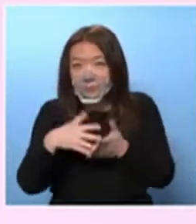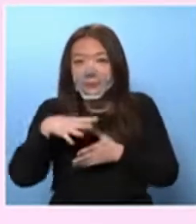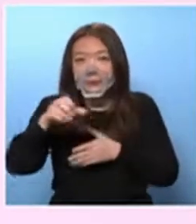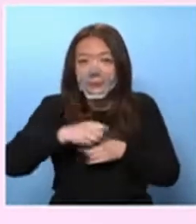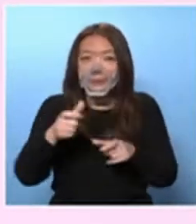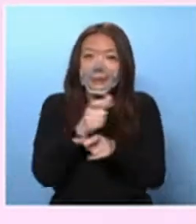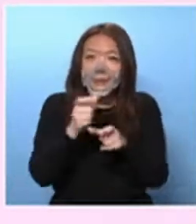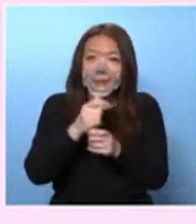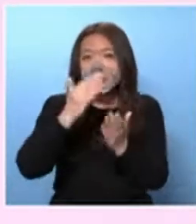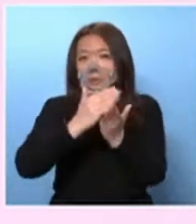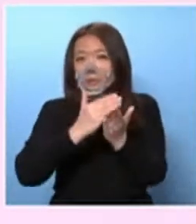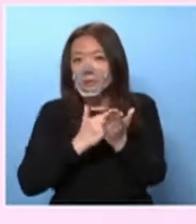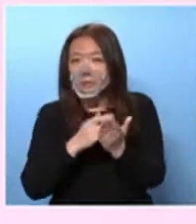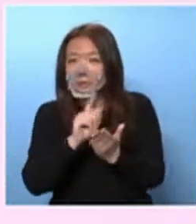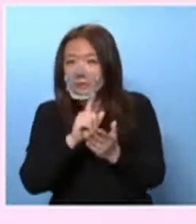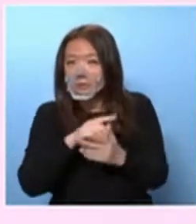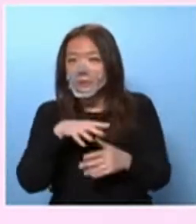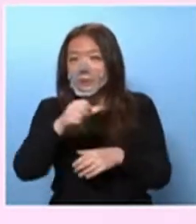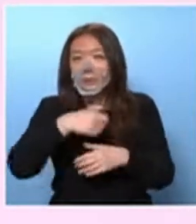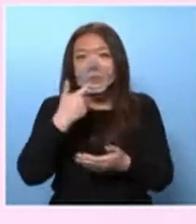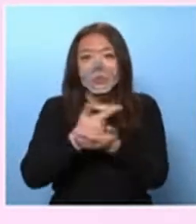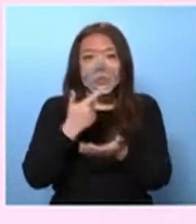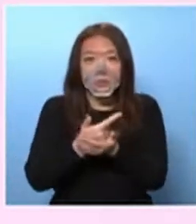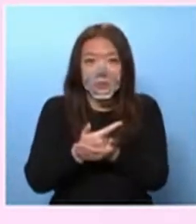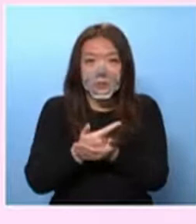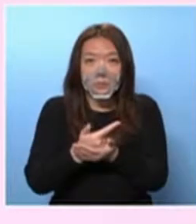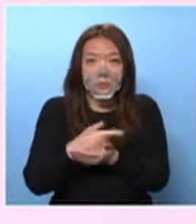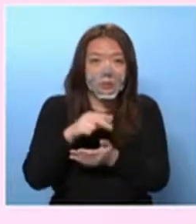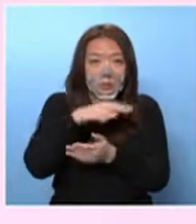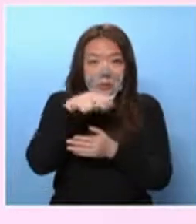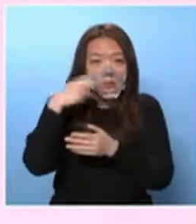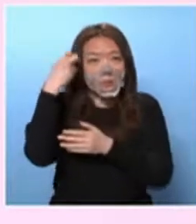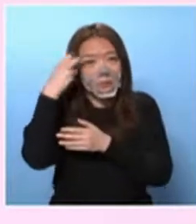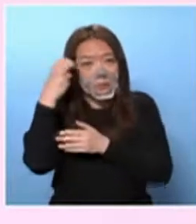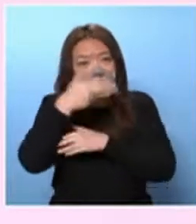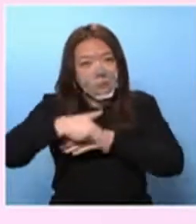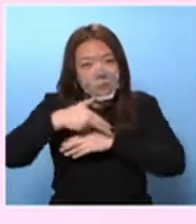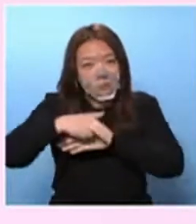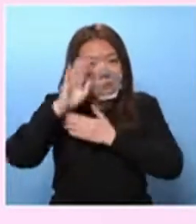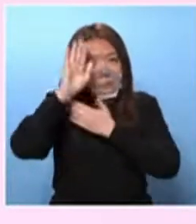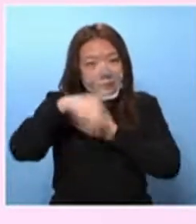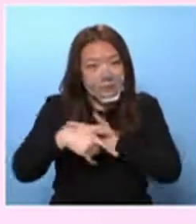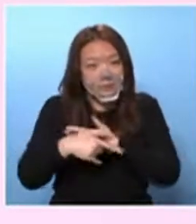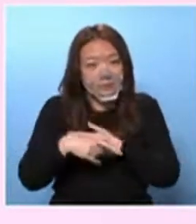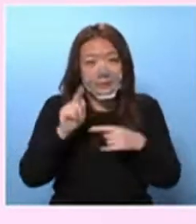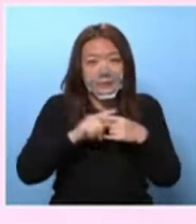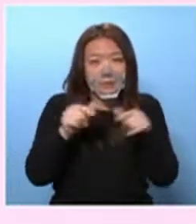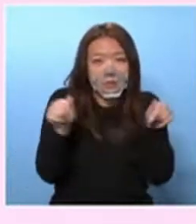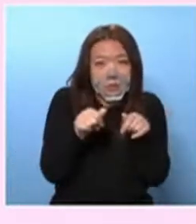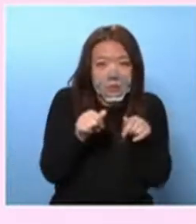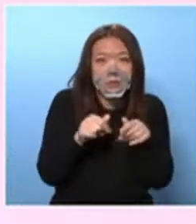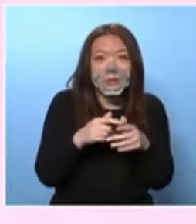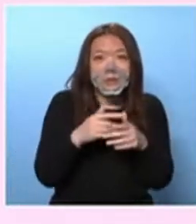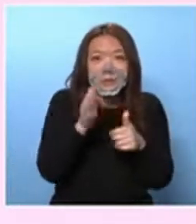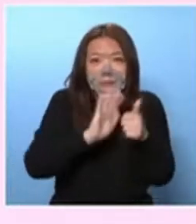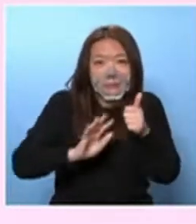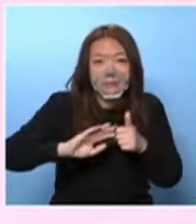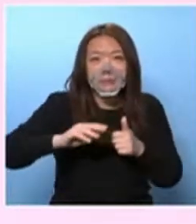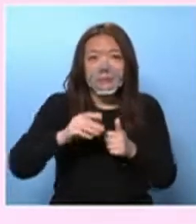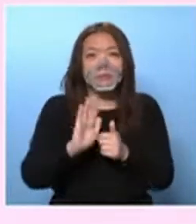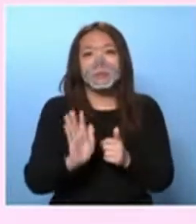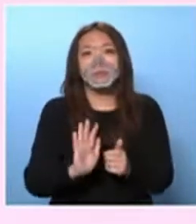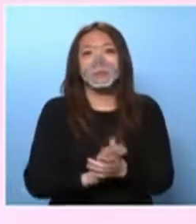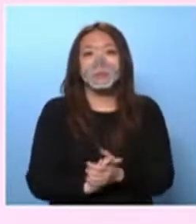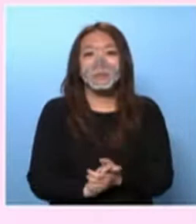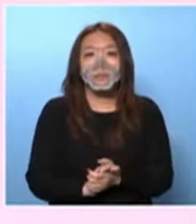better understand the long-term development trends, have a good grasp of the economic patterns, concentrate on the focal points, and map out long-term plans